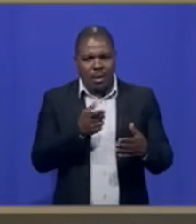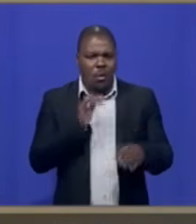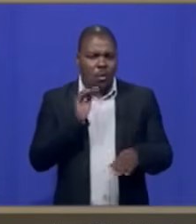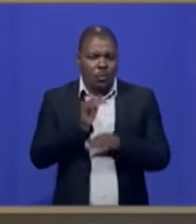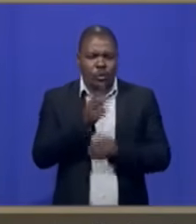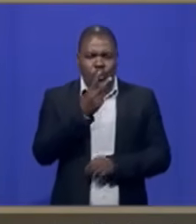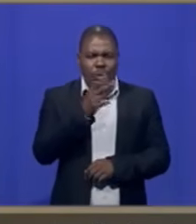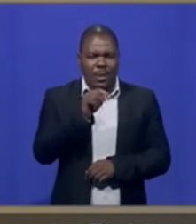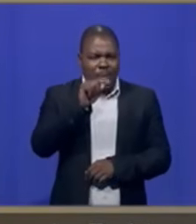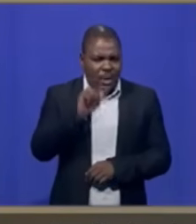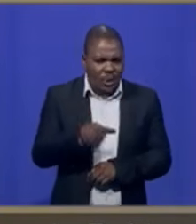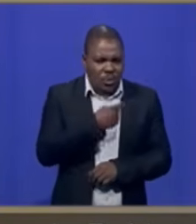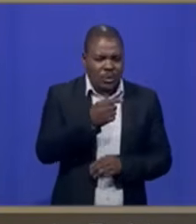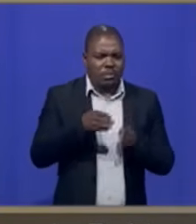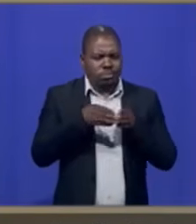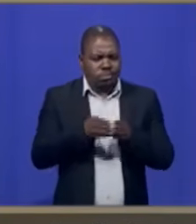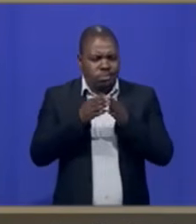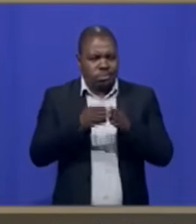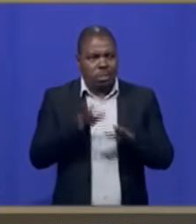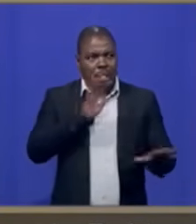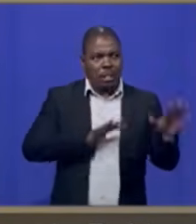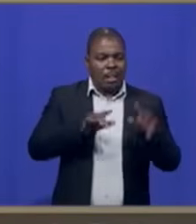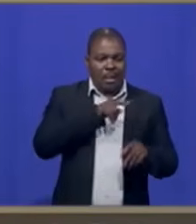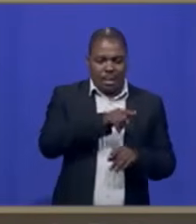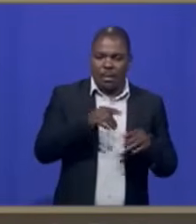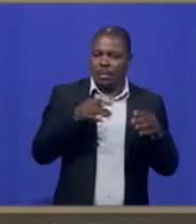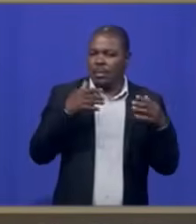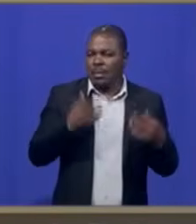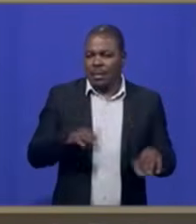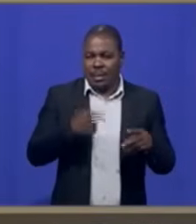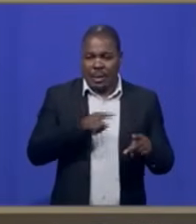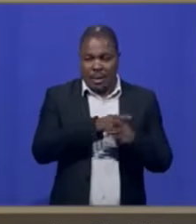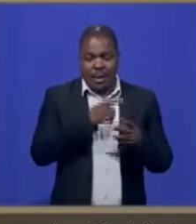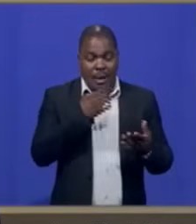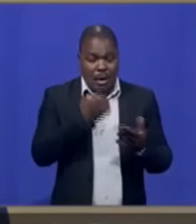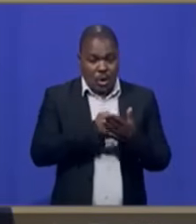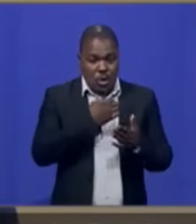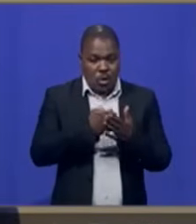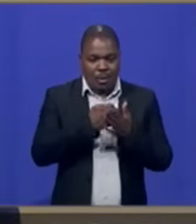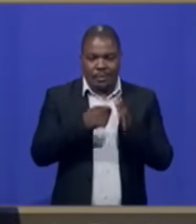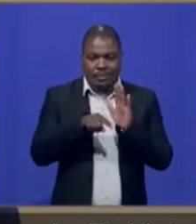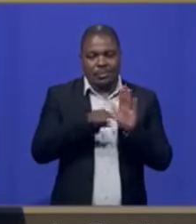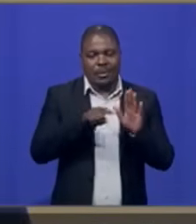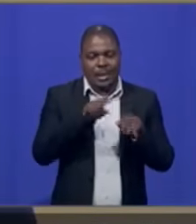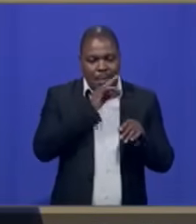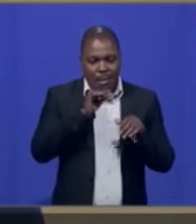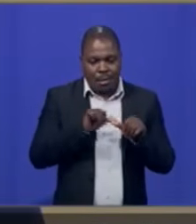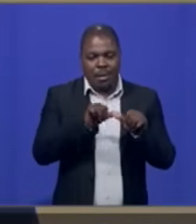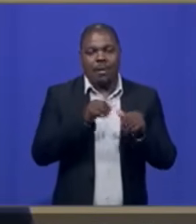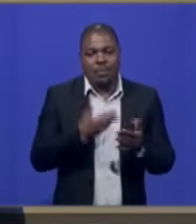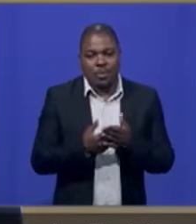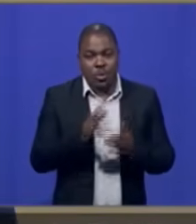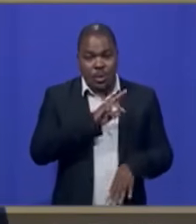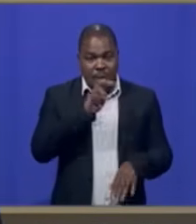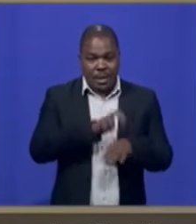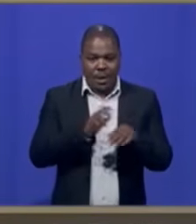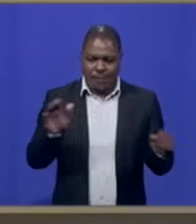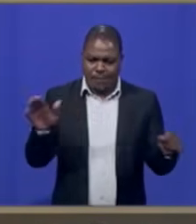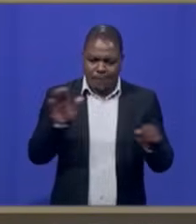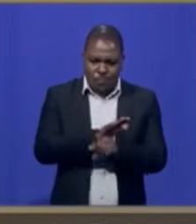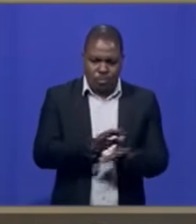20,000 stranded seafarers. It's a humanitarian as well as an economic first step. And then we need the full